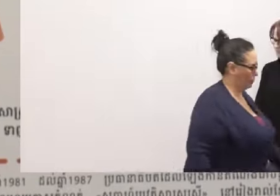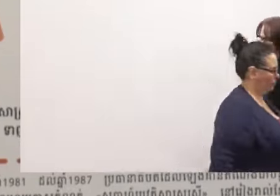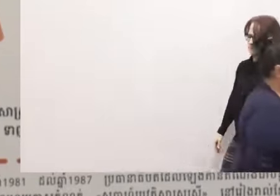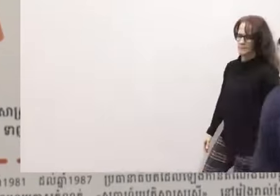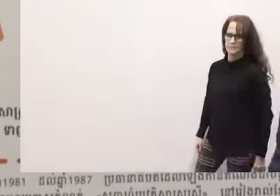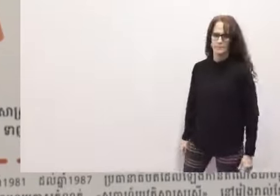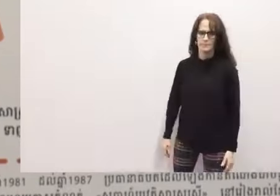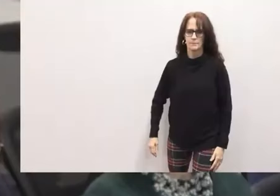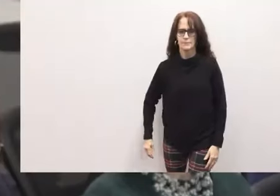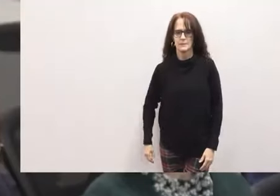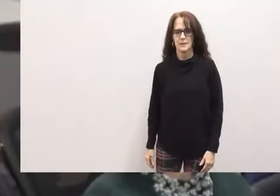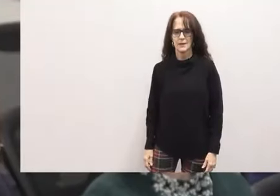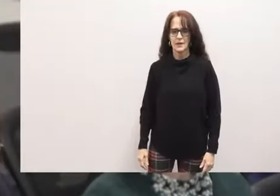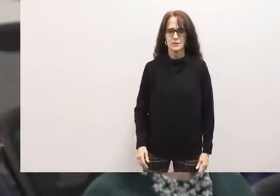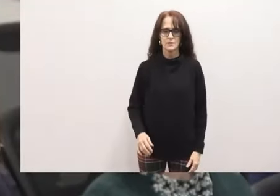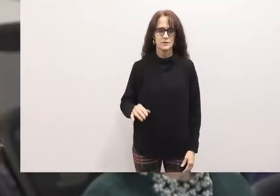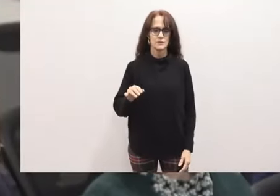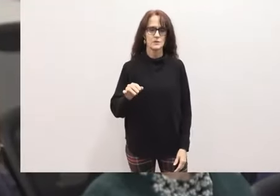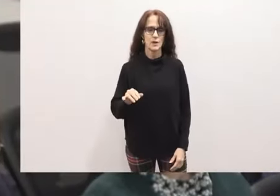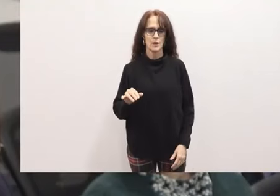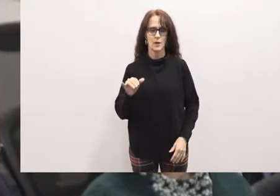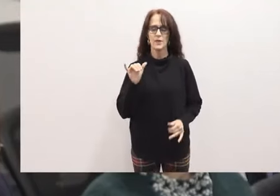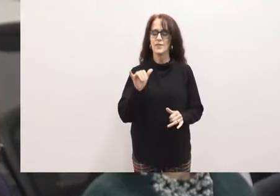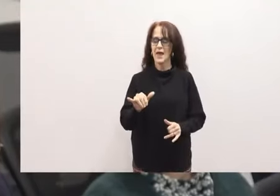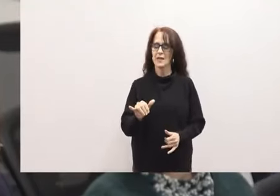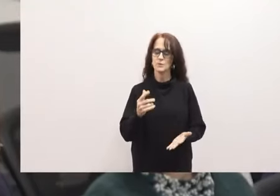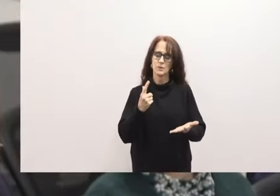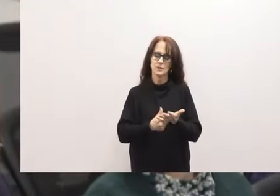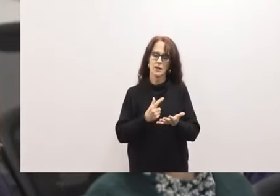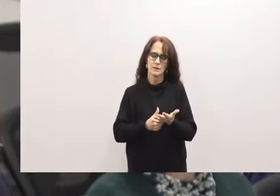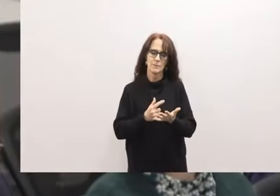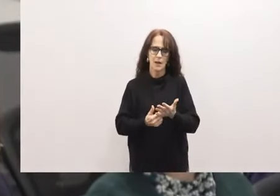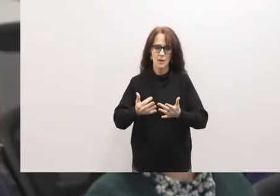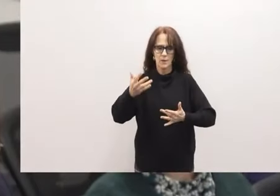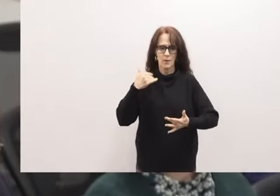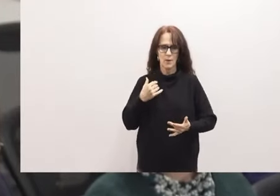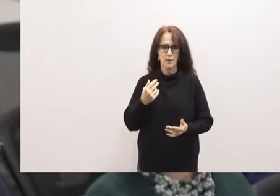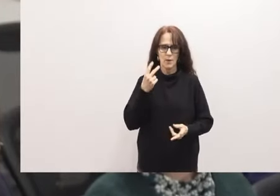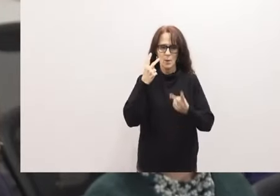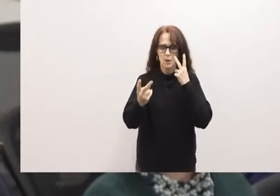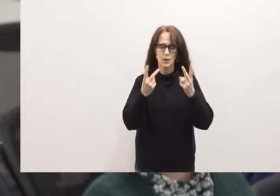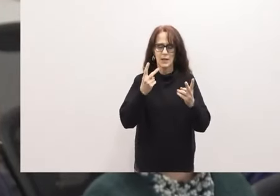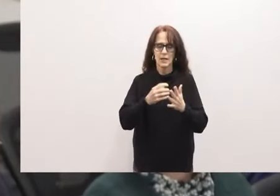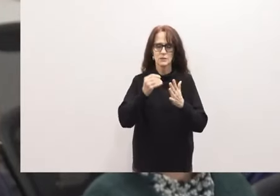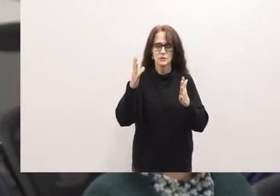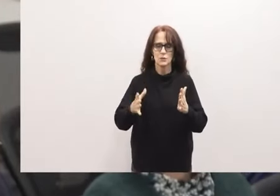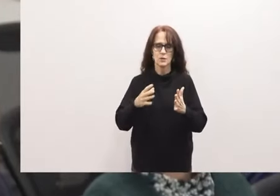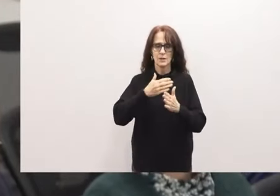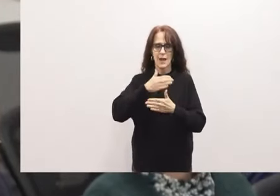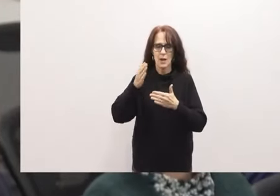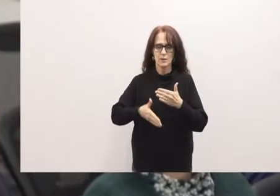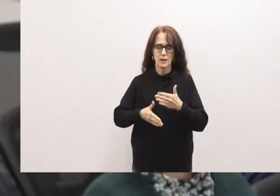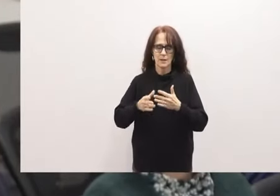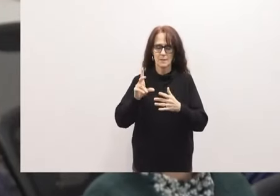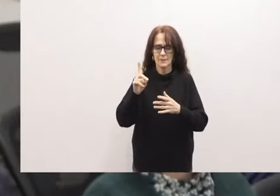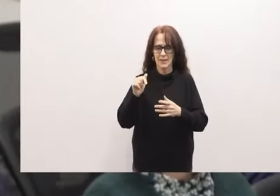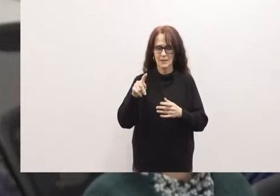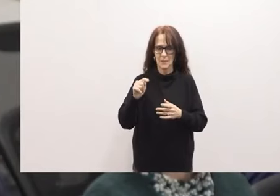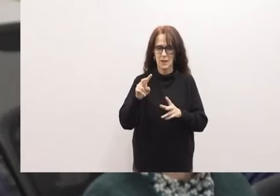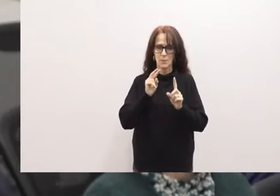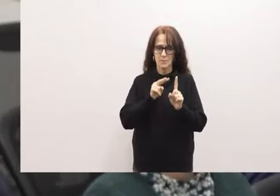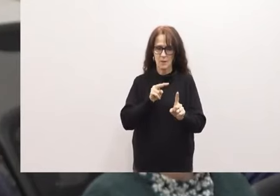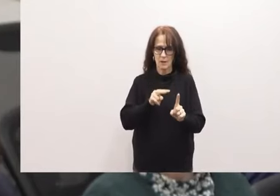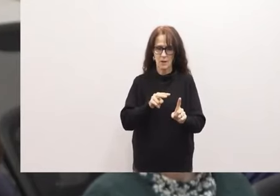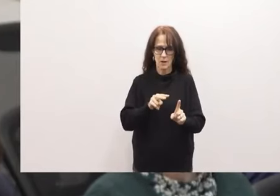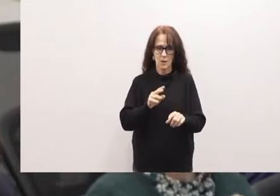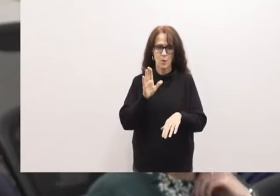So that's part of what we discussed earlier in terms of when we're looking at student outcome data and what we want to monitor. We've called